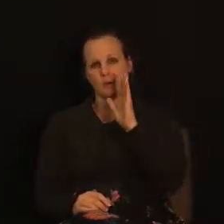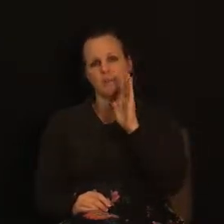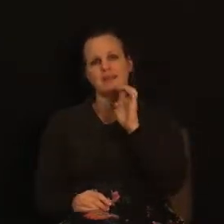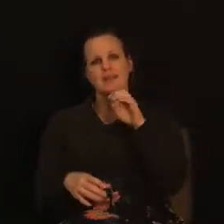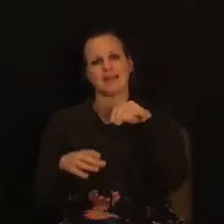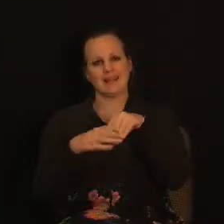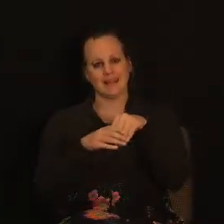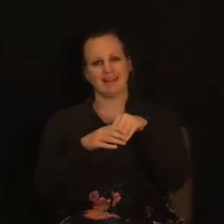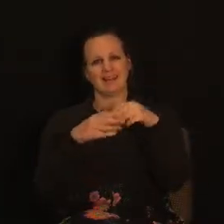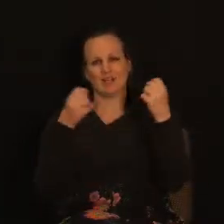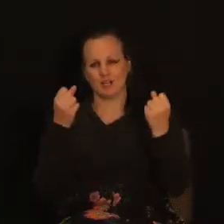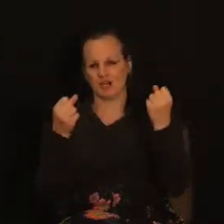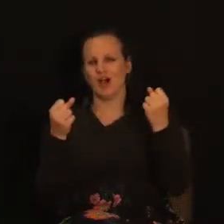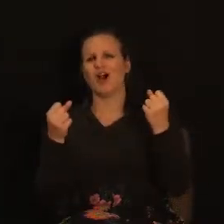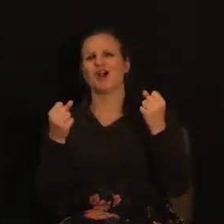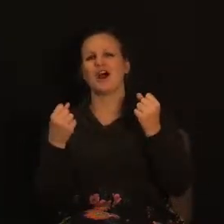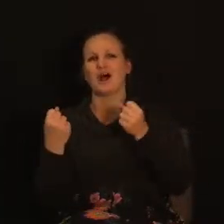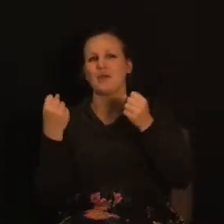fly.